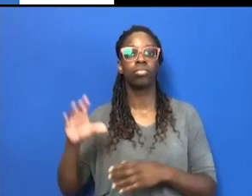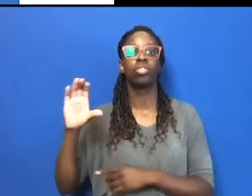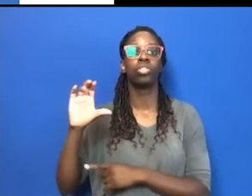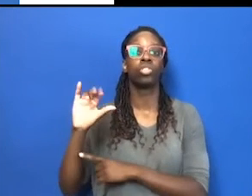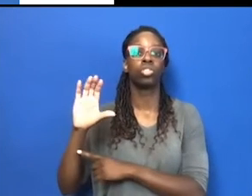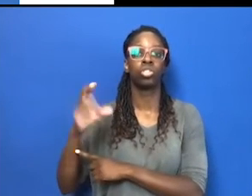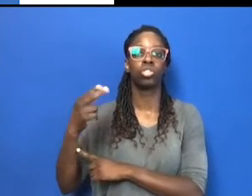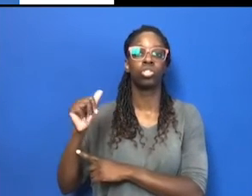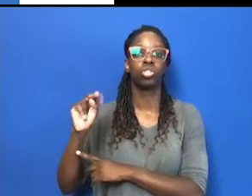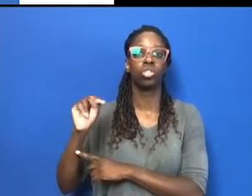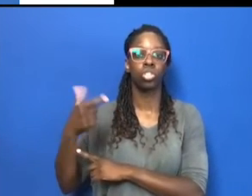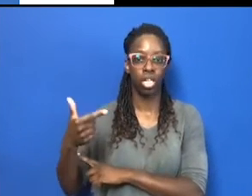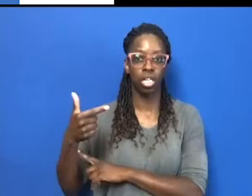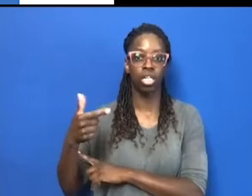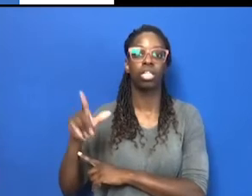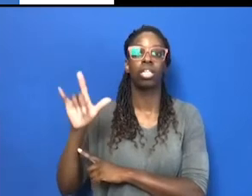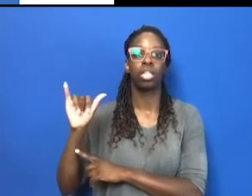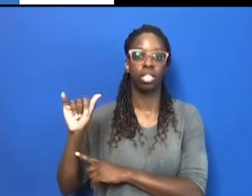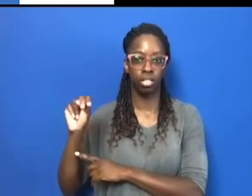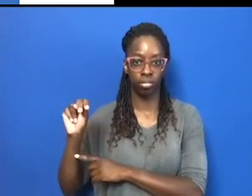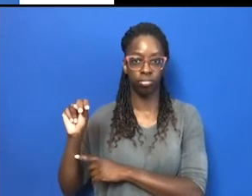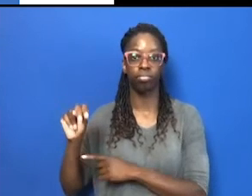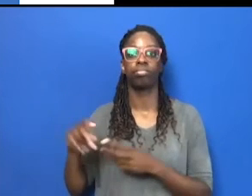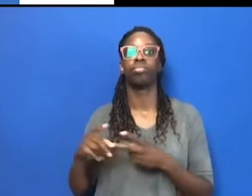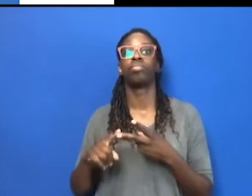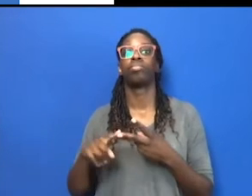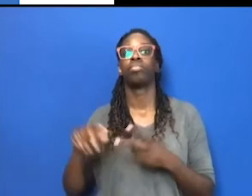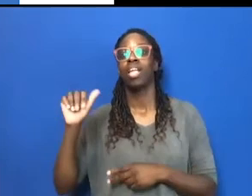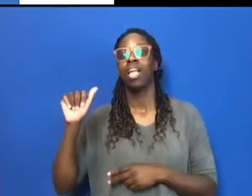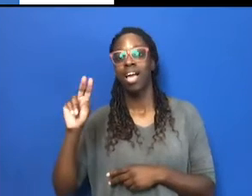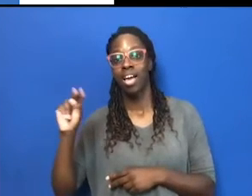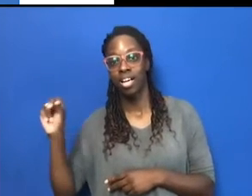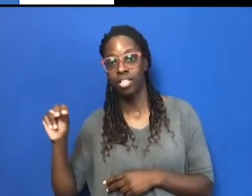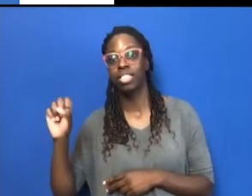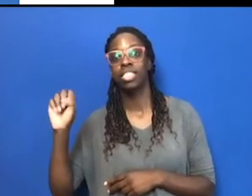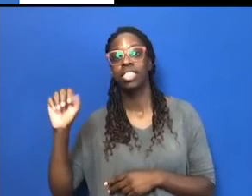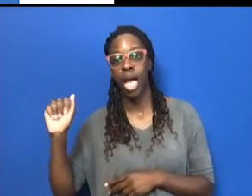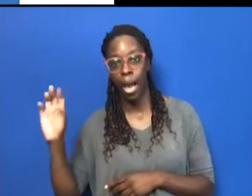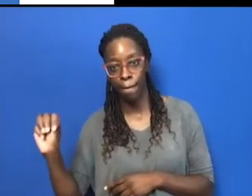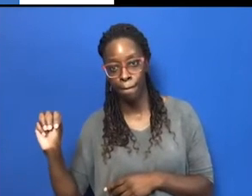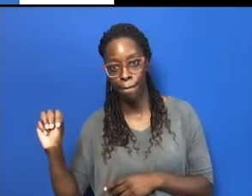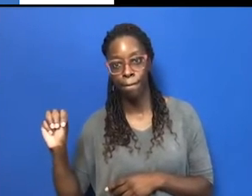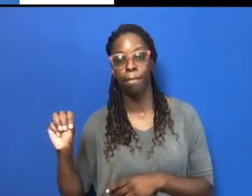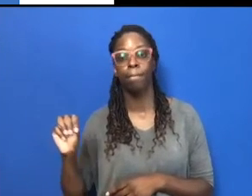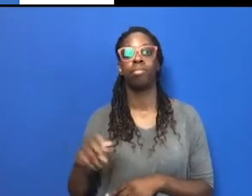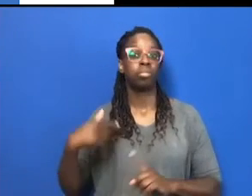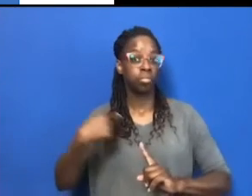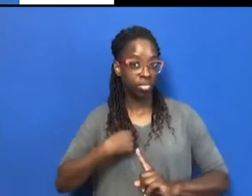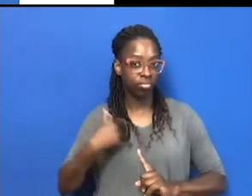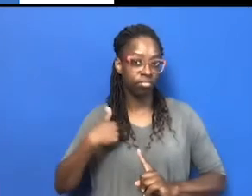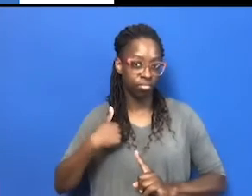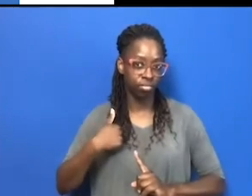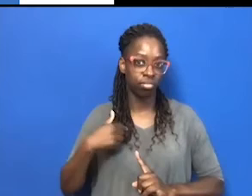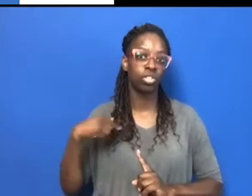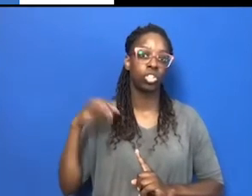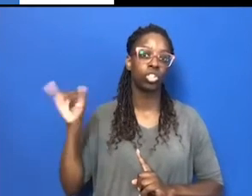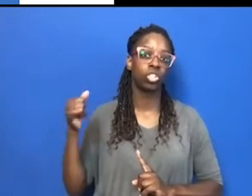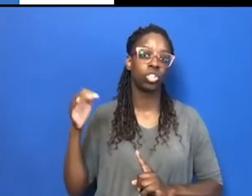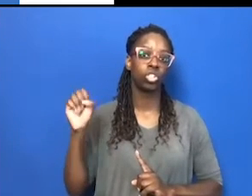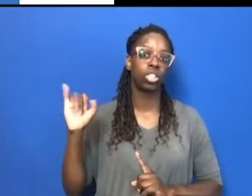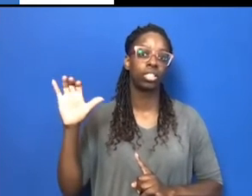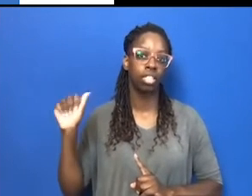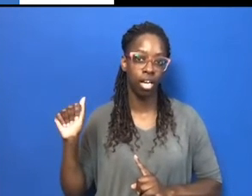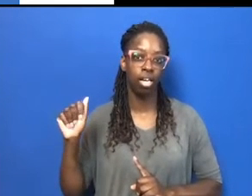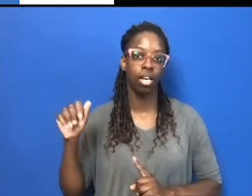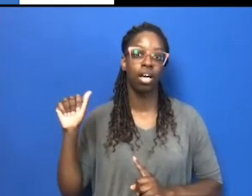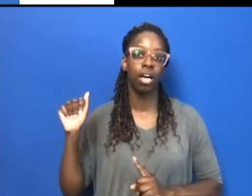Ann Sam, Kellen Reid, Hsiu-Wen Yang, and myself. My name is Jessica Amsbary. We conducted regular meetings to talk through